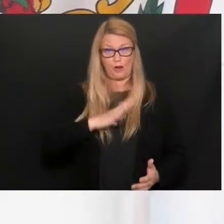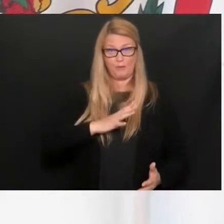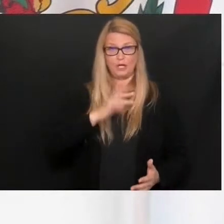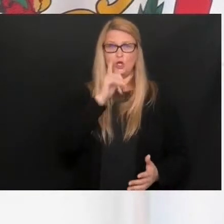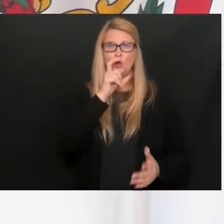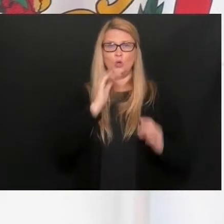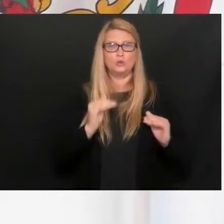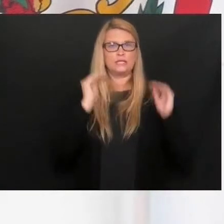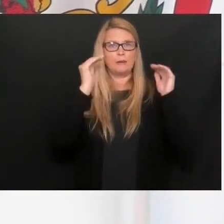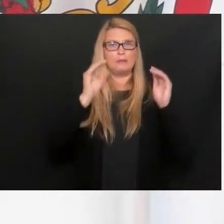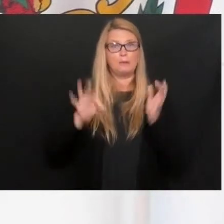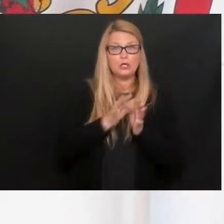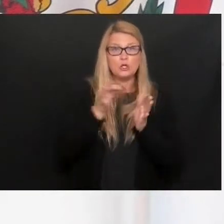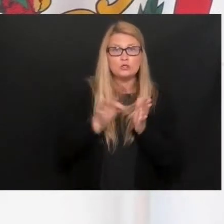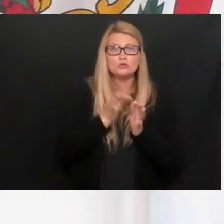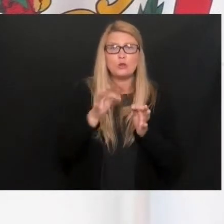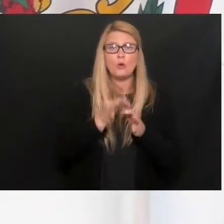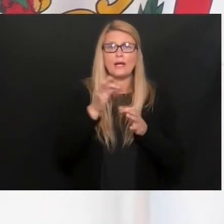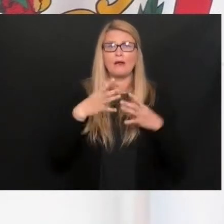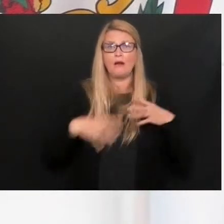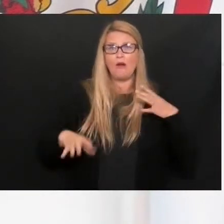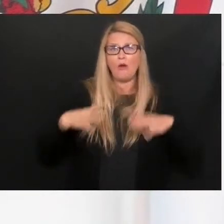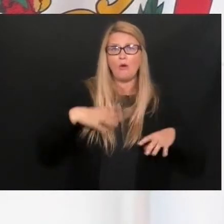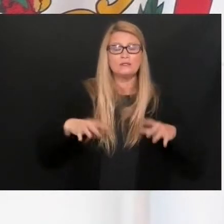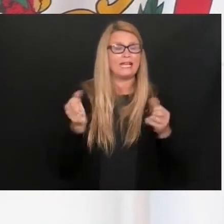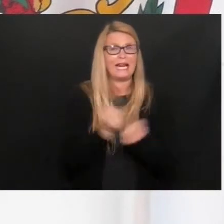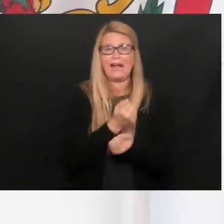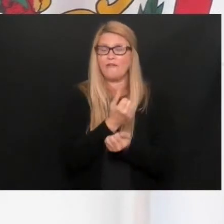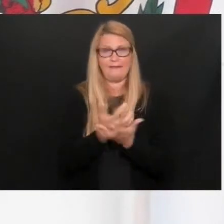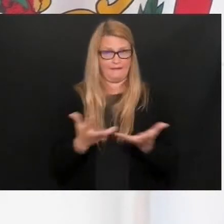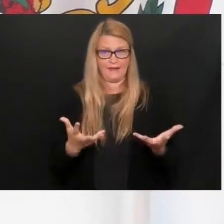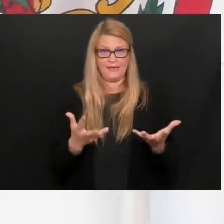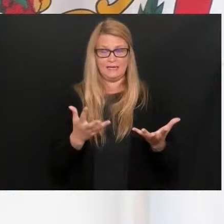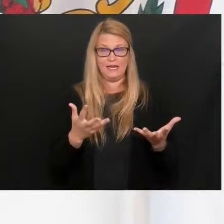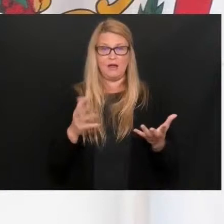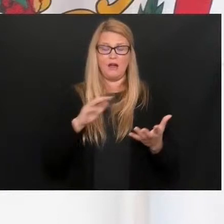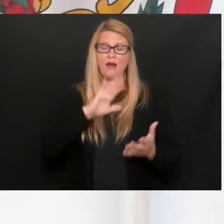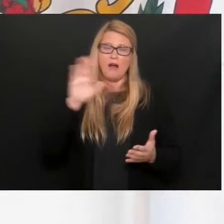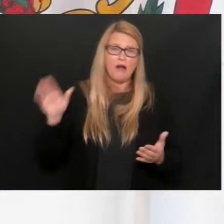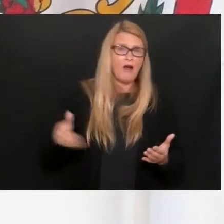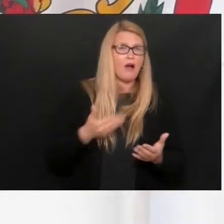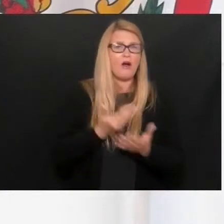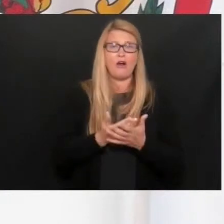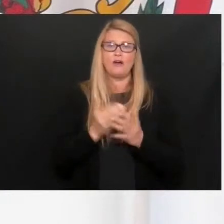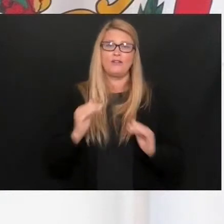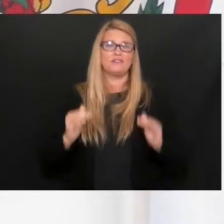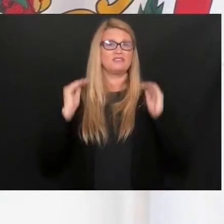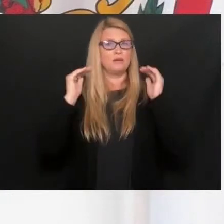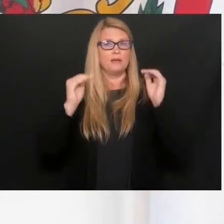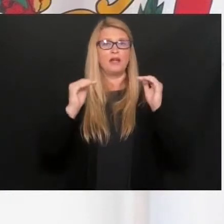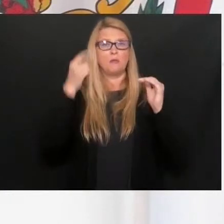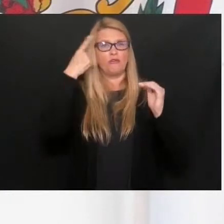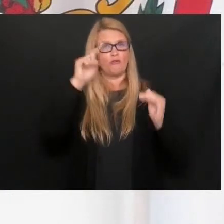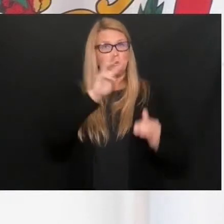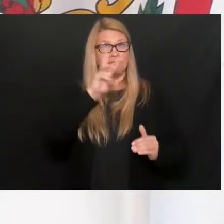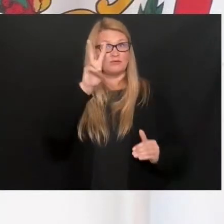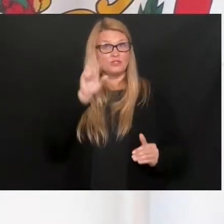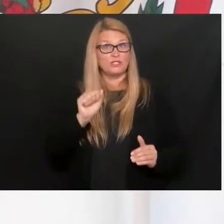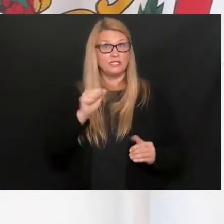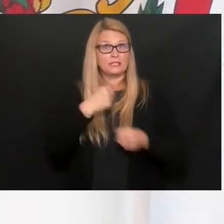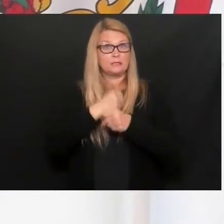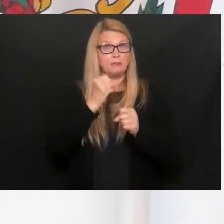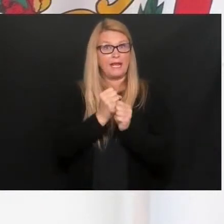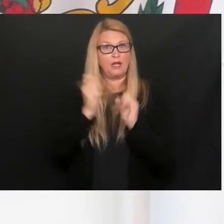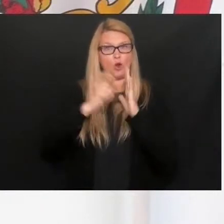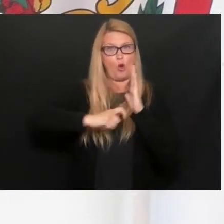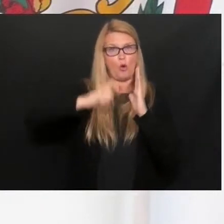make clothes or any and everything, all the stepping up that West Virginia did to produce